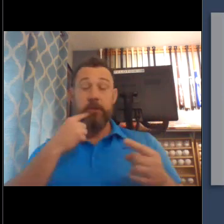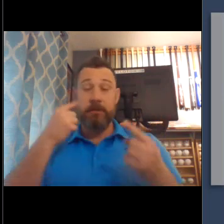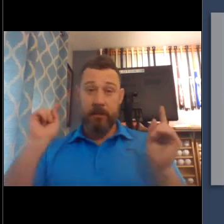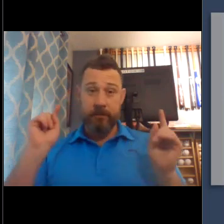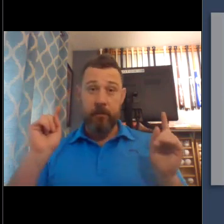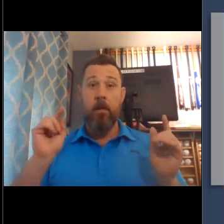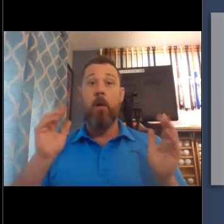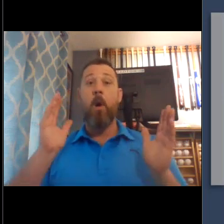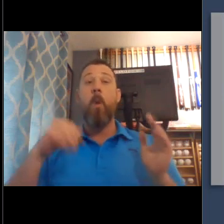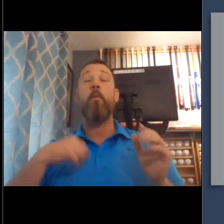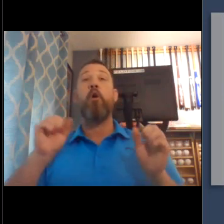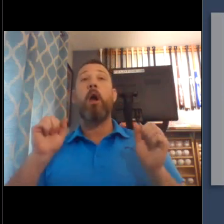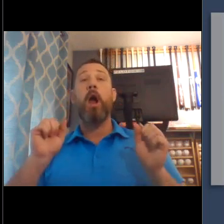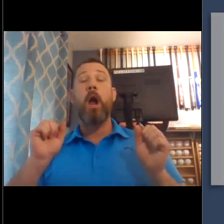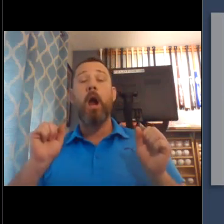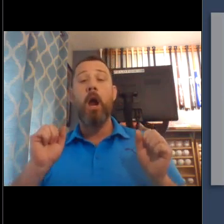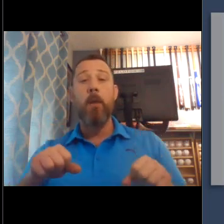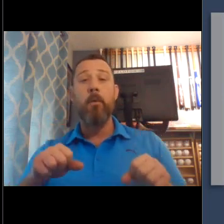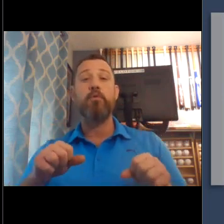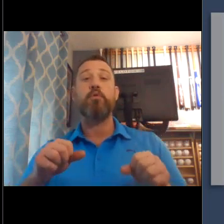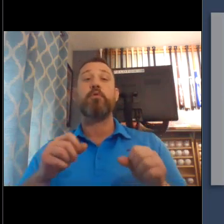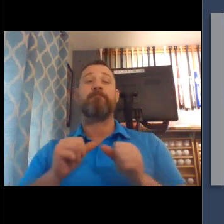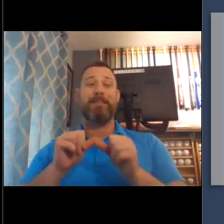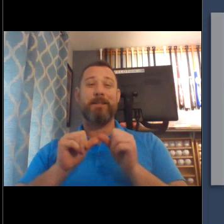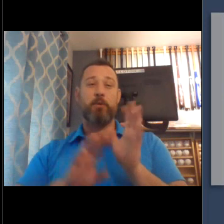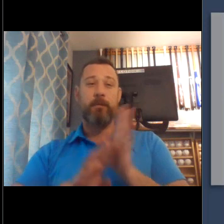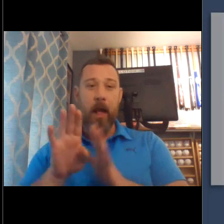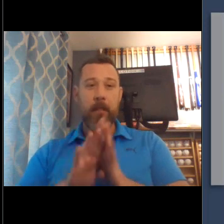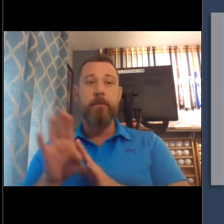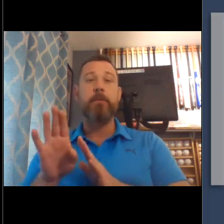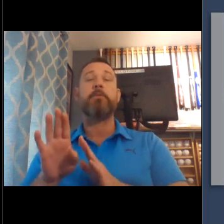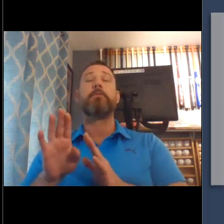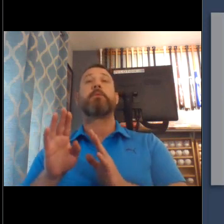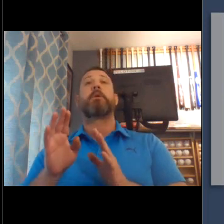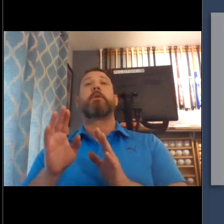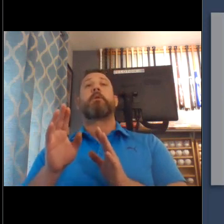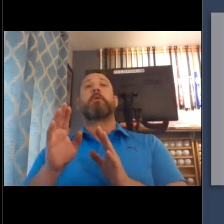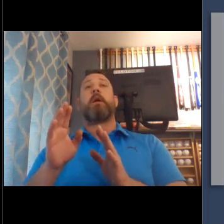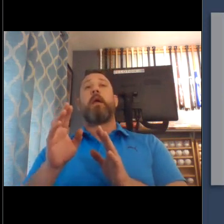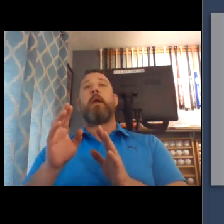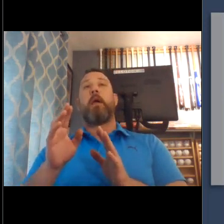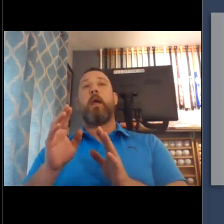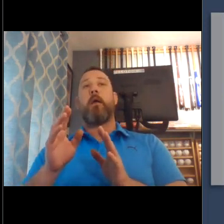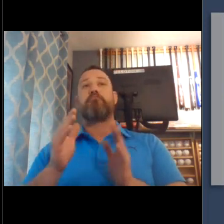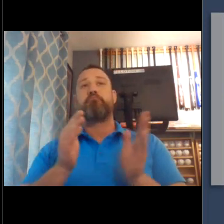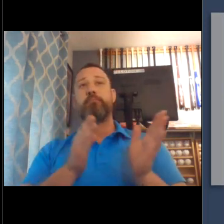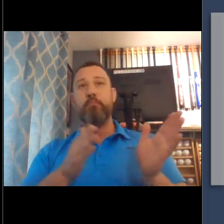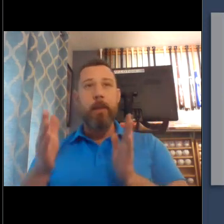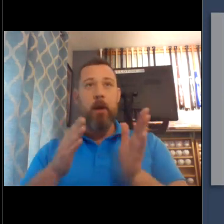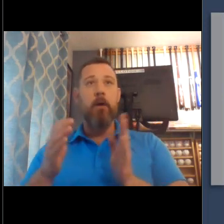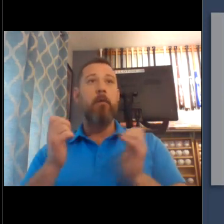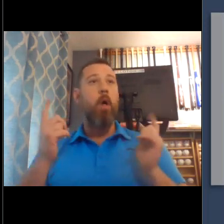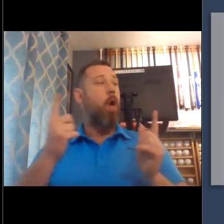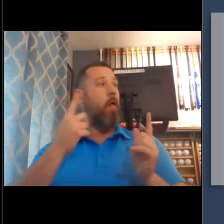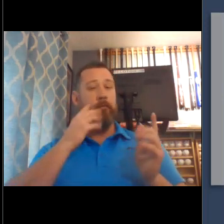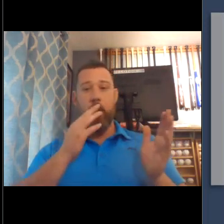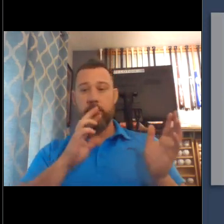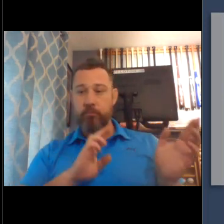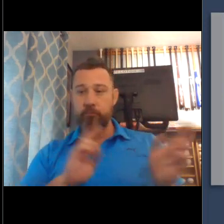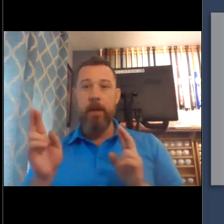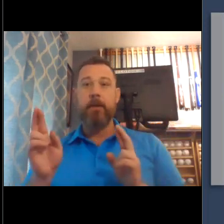hope we're able to do is keep developing this operational run in the Valley and preparing everywhere else to get ready. And then as we